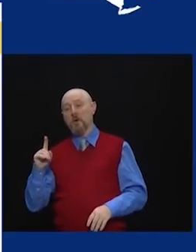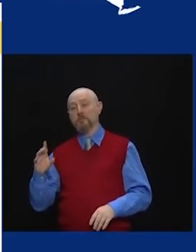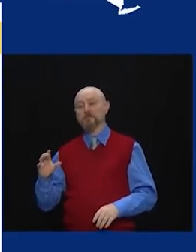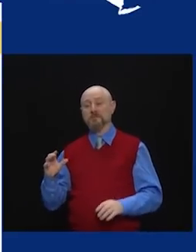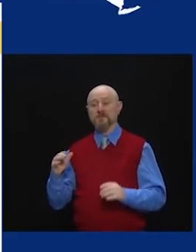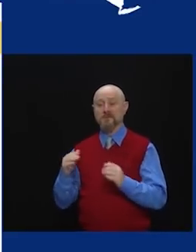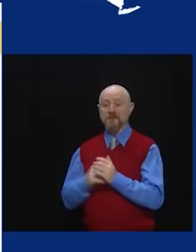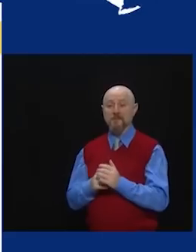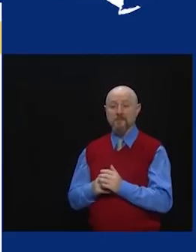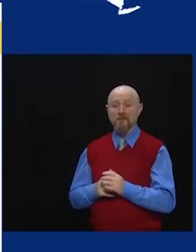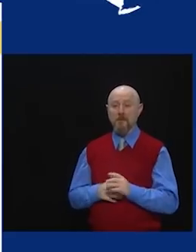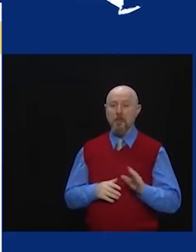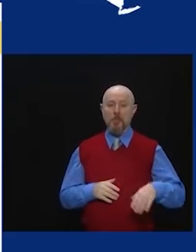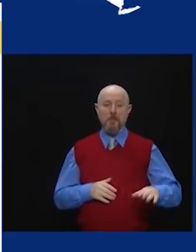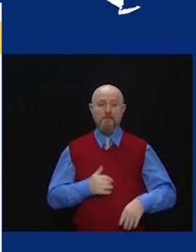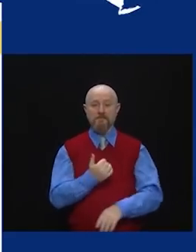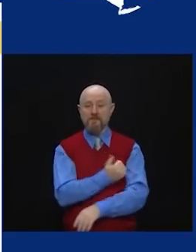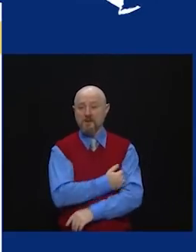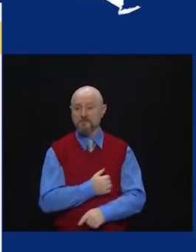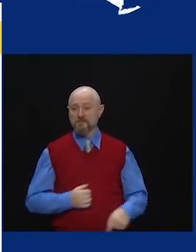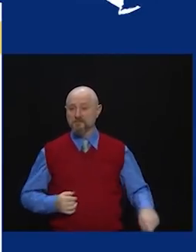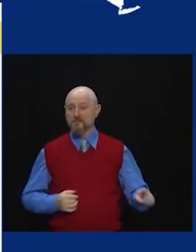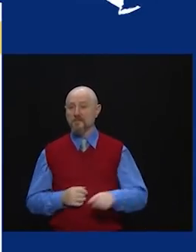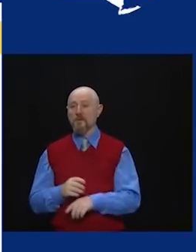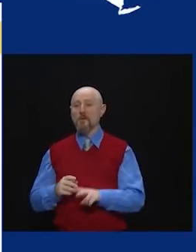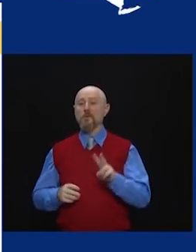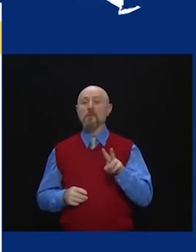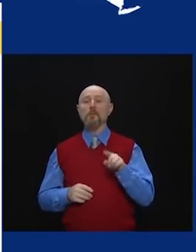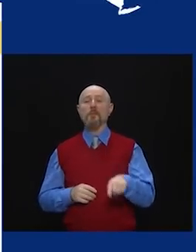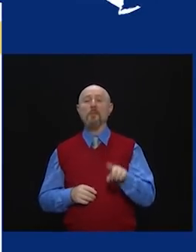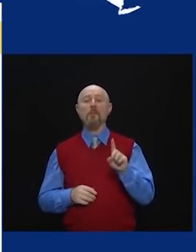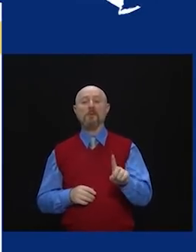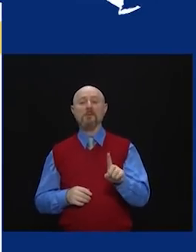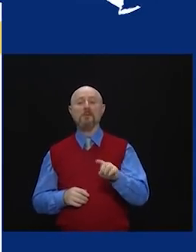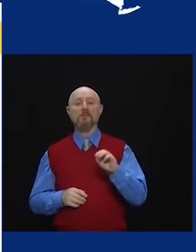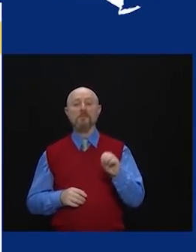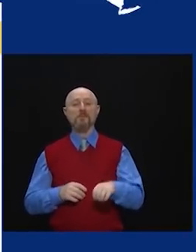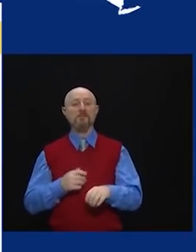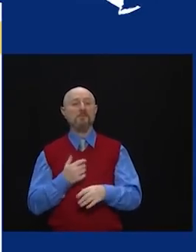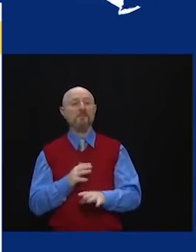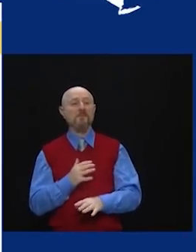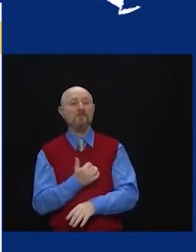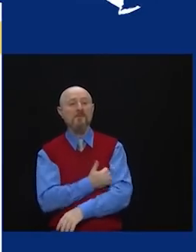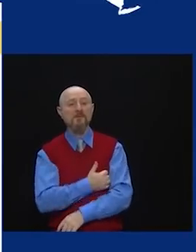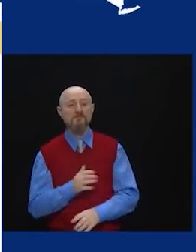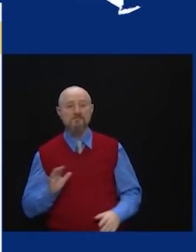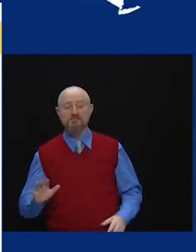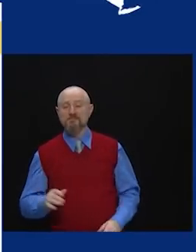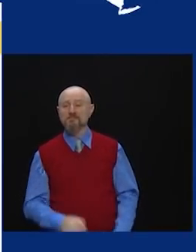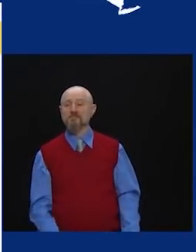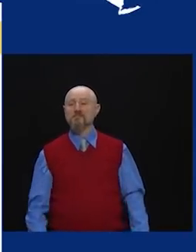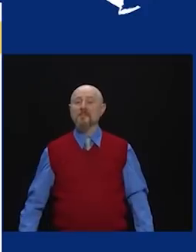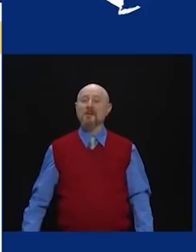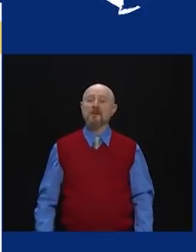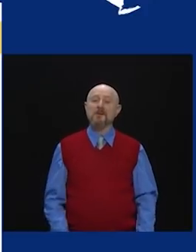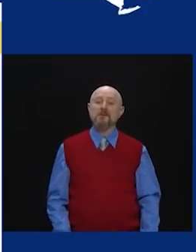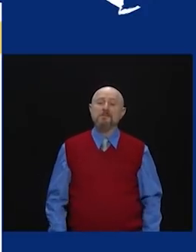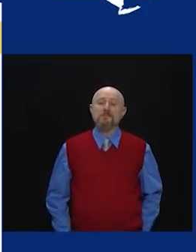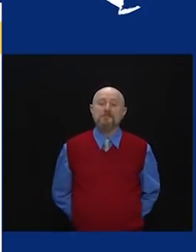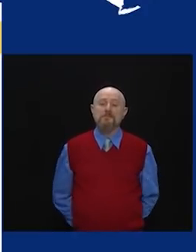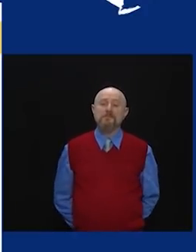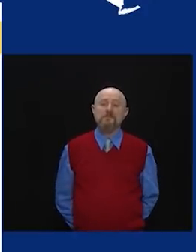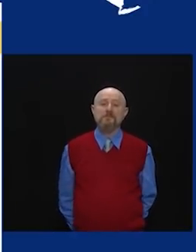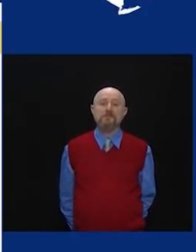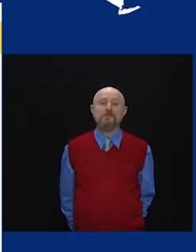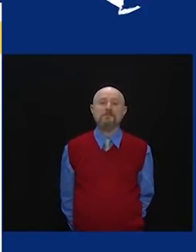Again, these are more precise numbers than using the percent infection or percent vaccination. But look at that chart. Look at